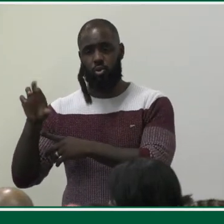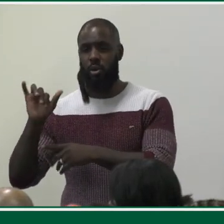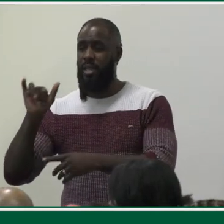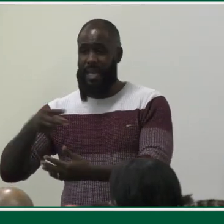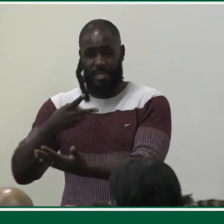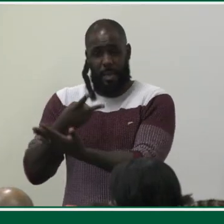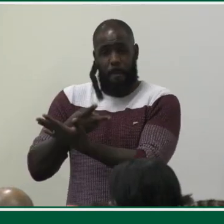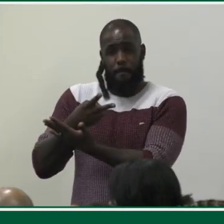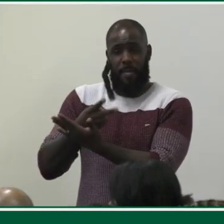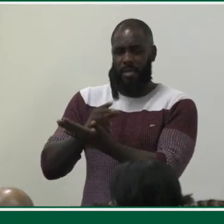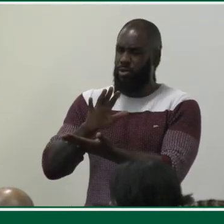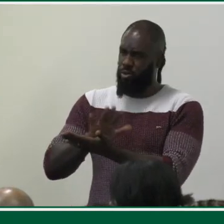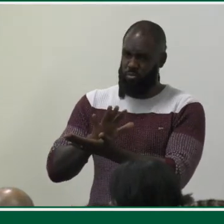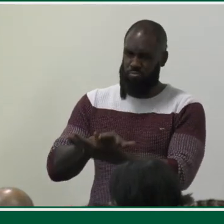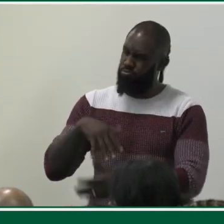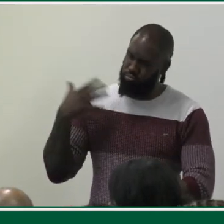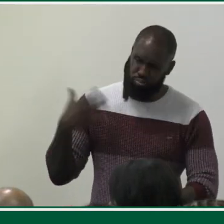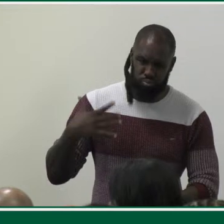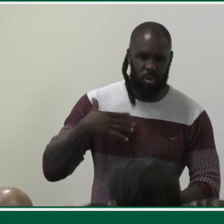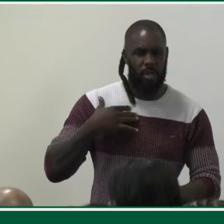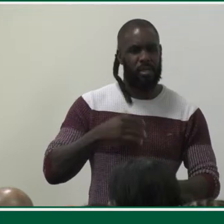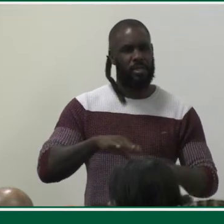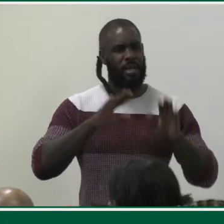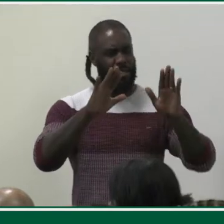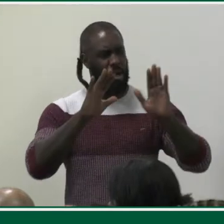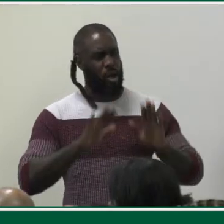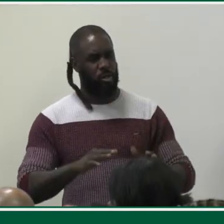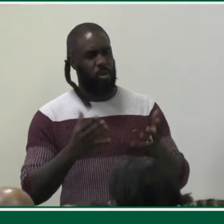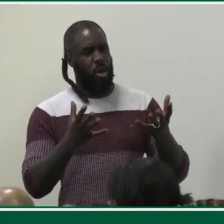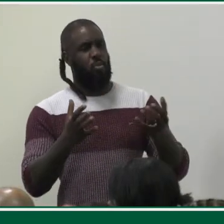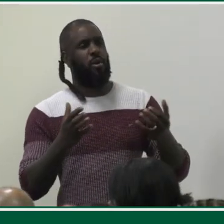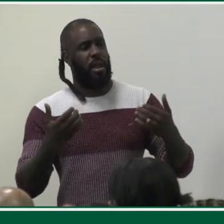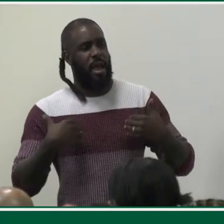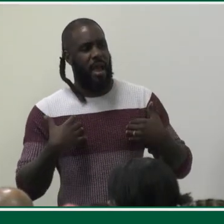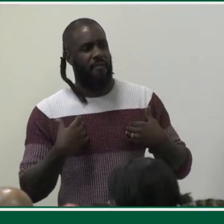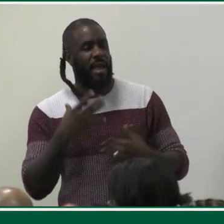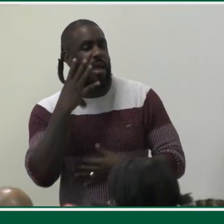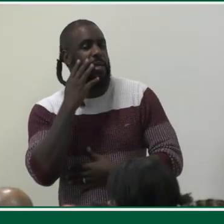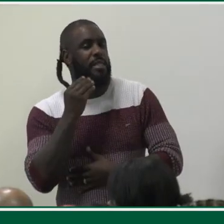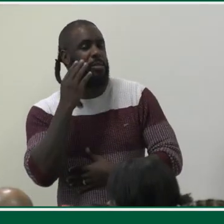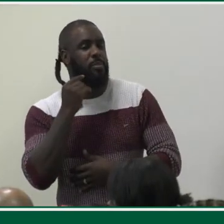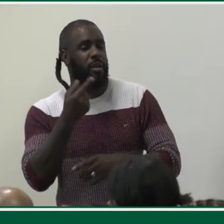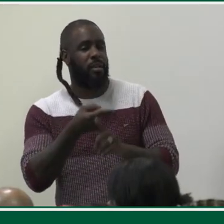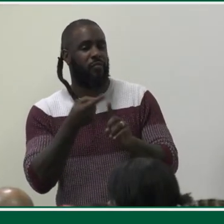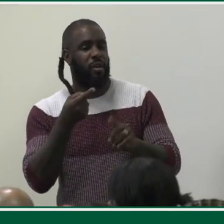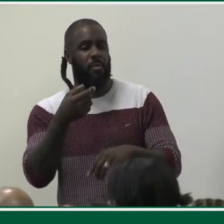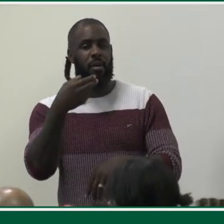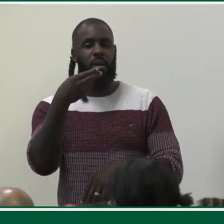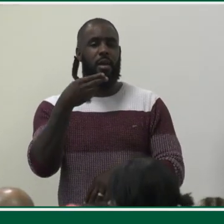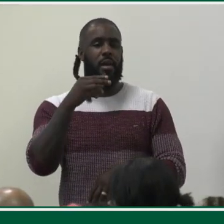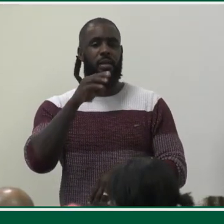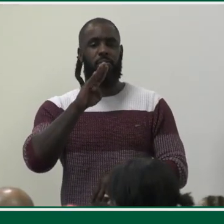So I think it's great that students want the HBCU experience. However, I think